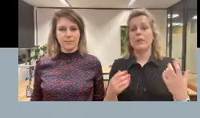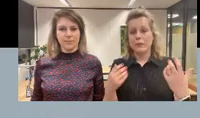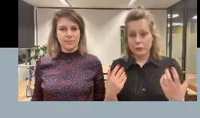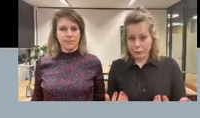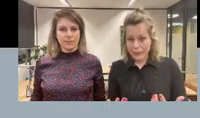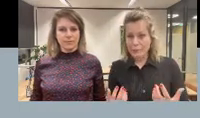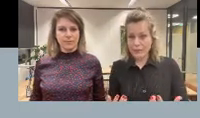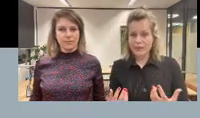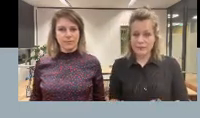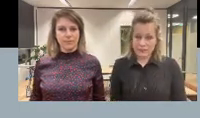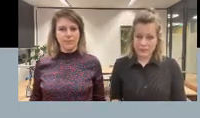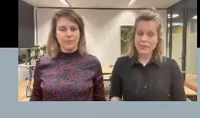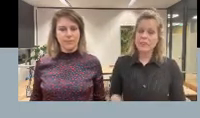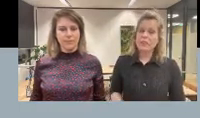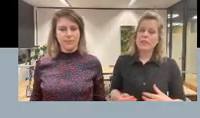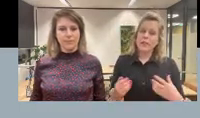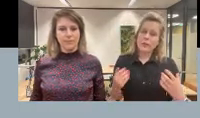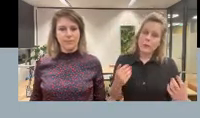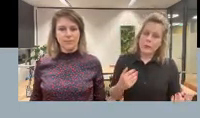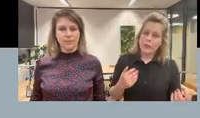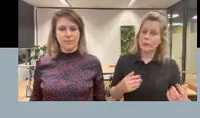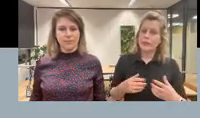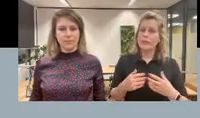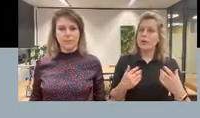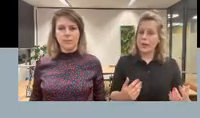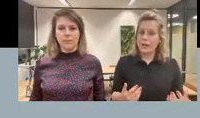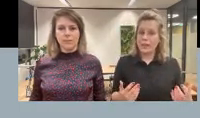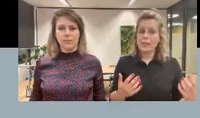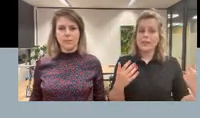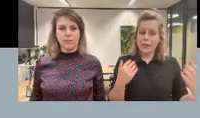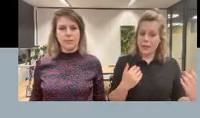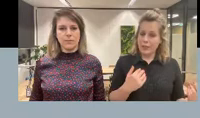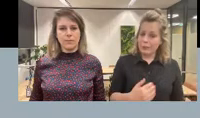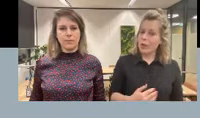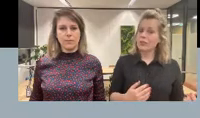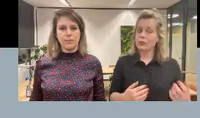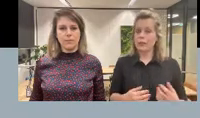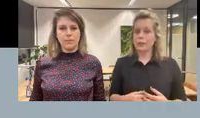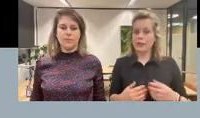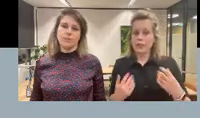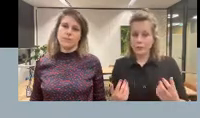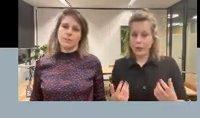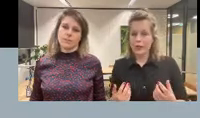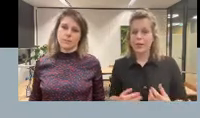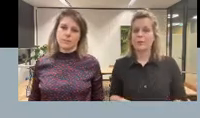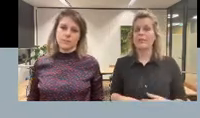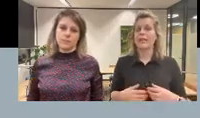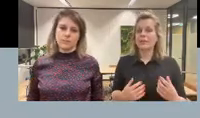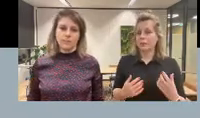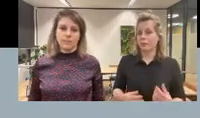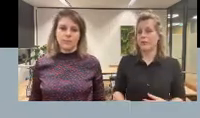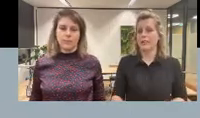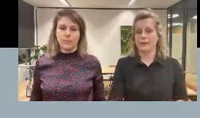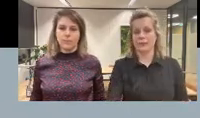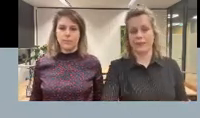from severe PTSD, wherein we combine prolonged exposure, EMDR therapy,